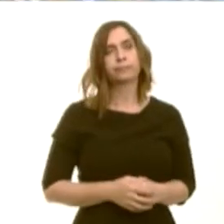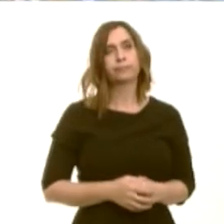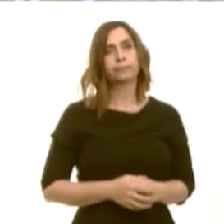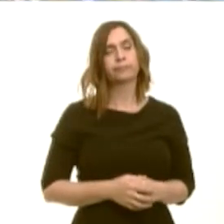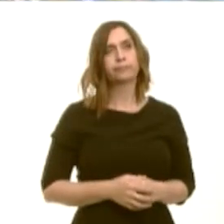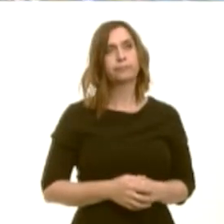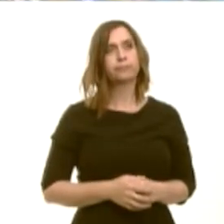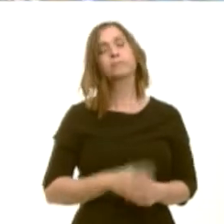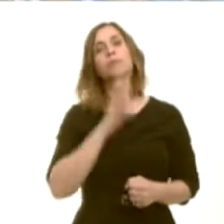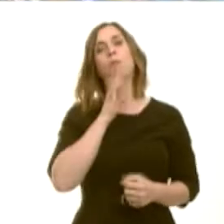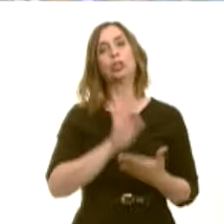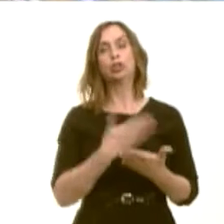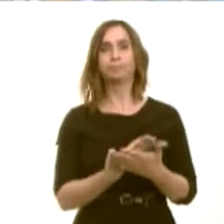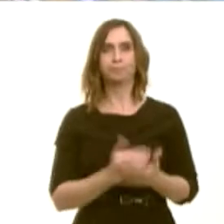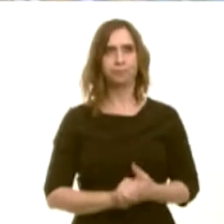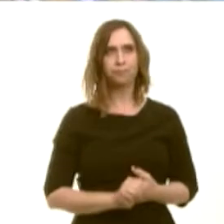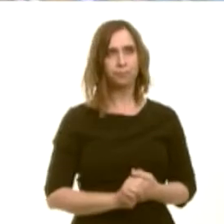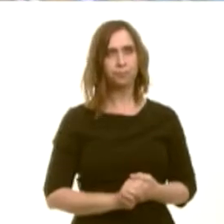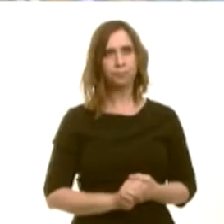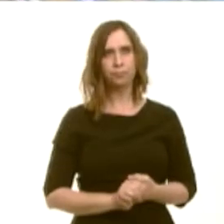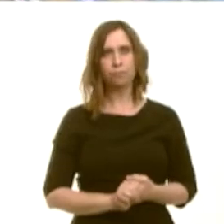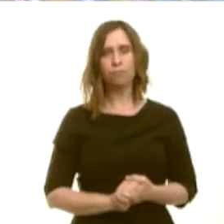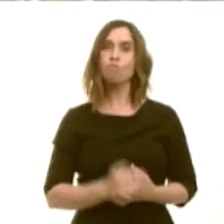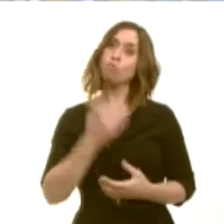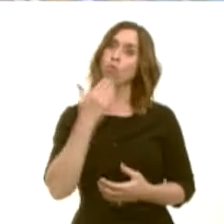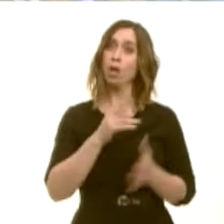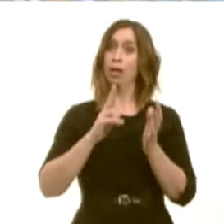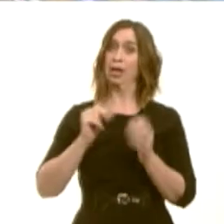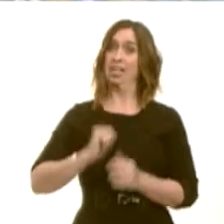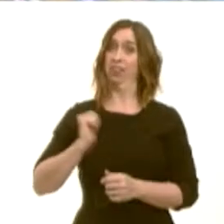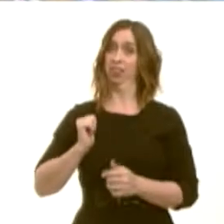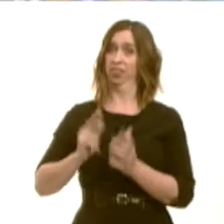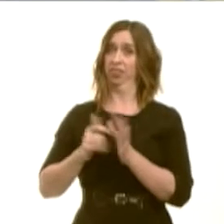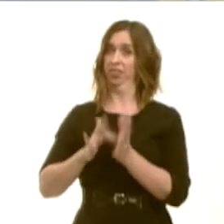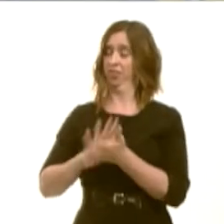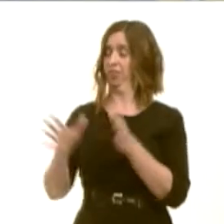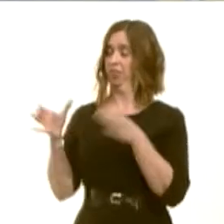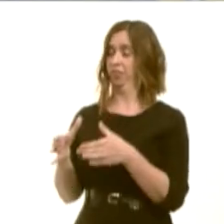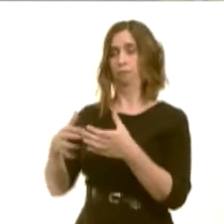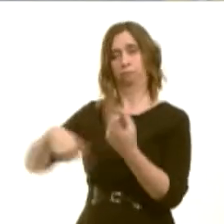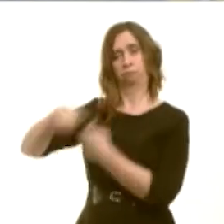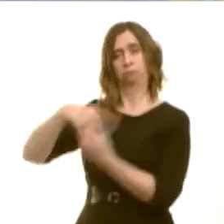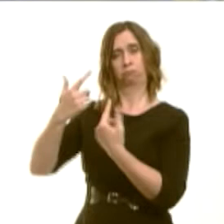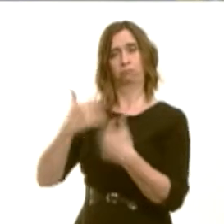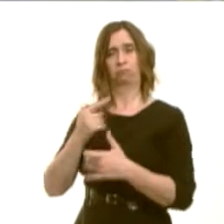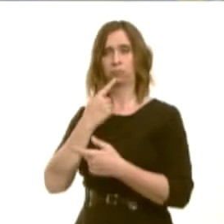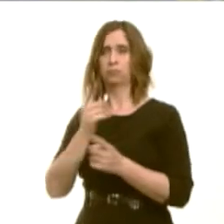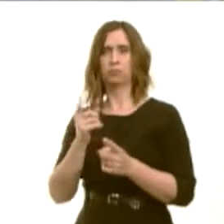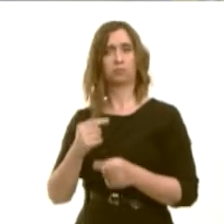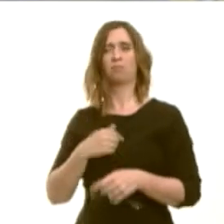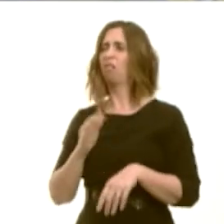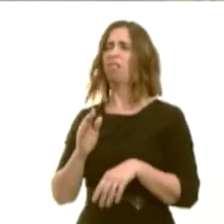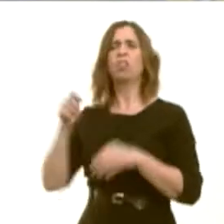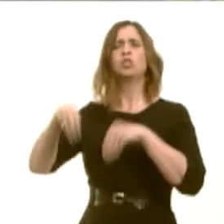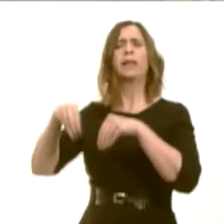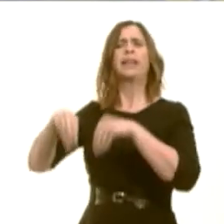Diolch, Prif Weinidog. Thank you. First Minister, in Neath, many people have told me that they no longer go into town to